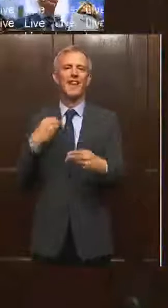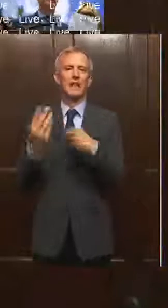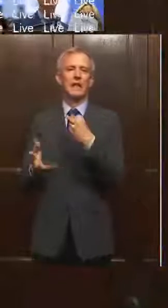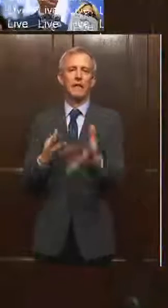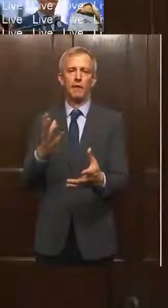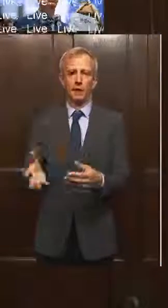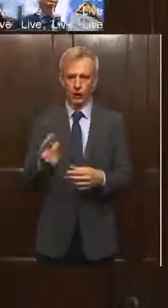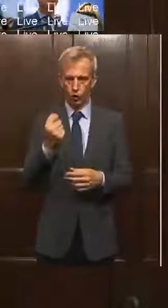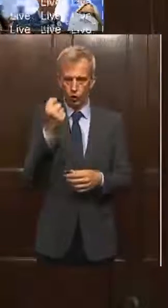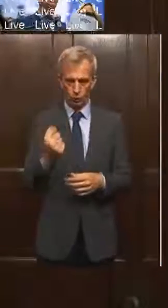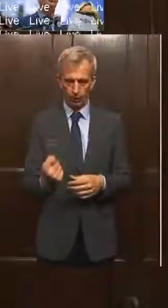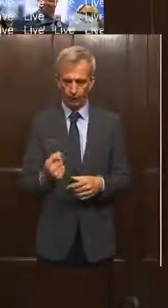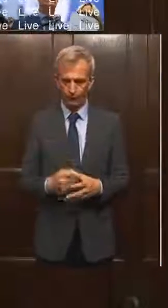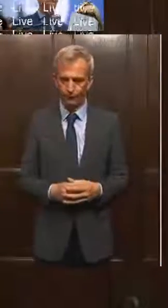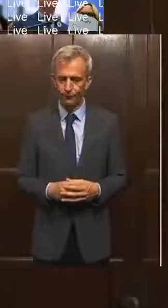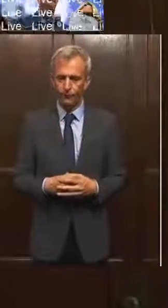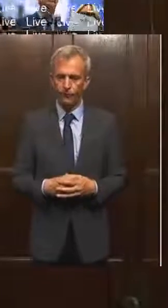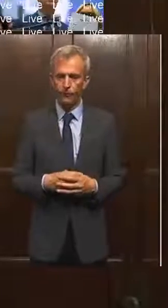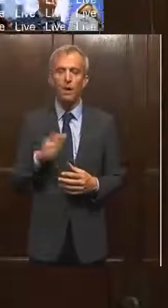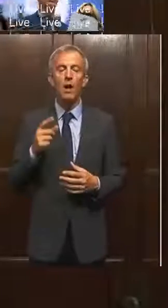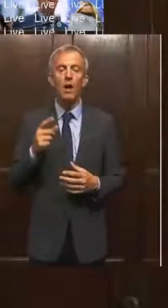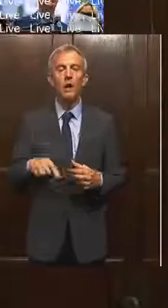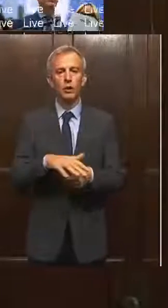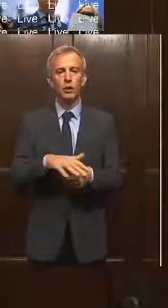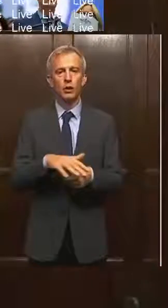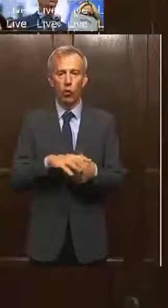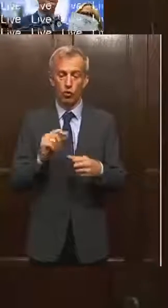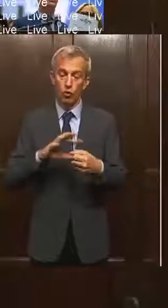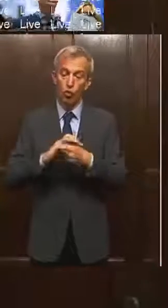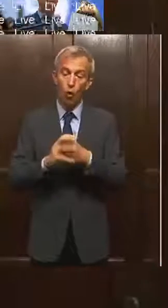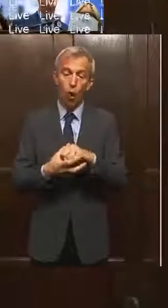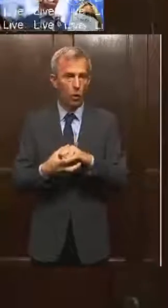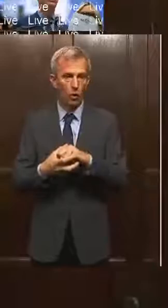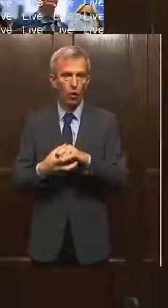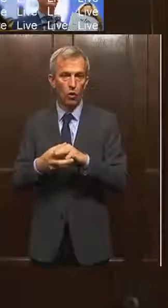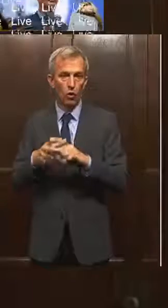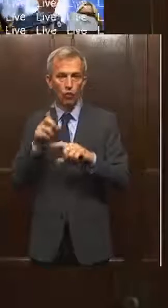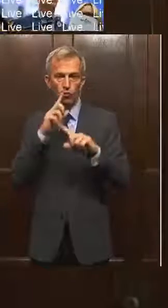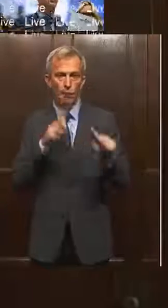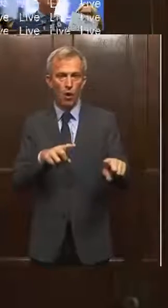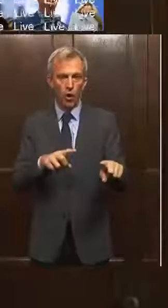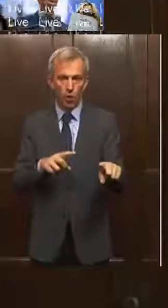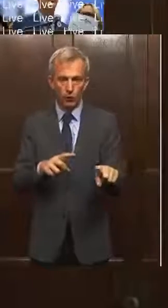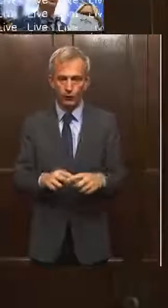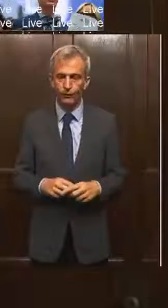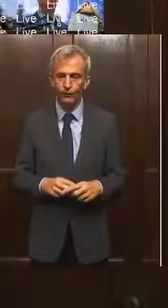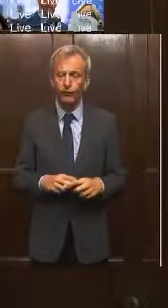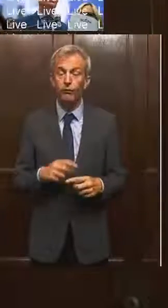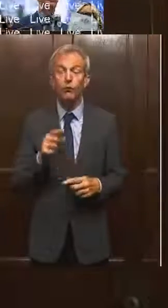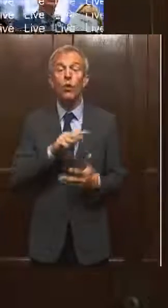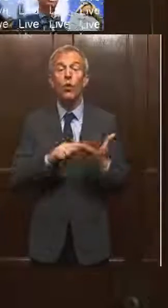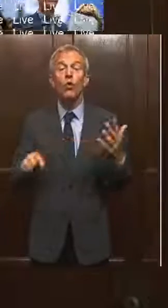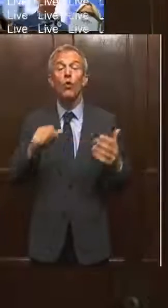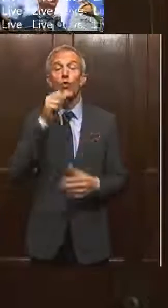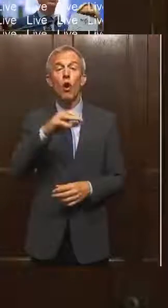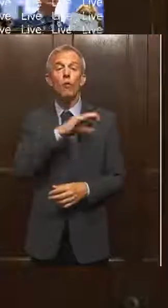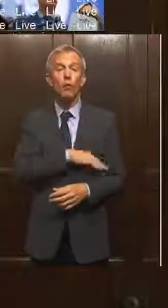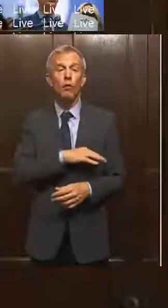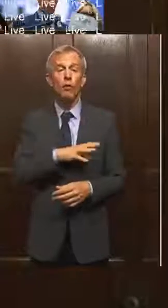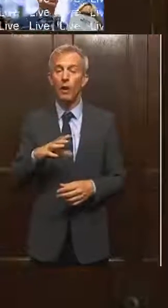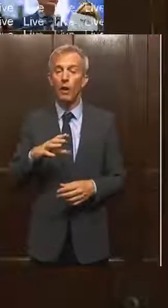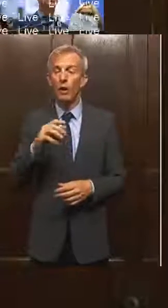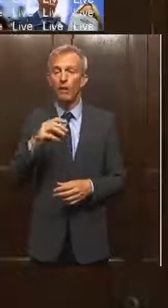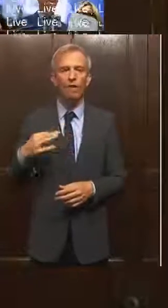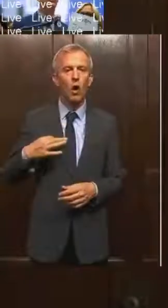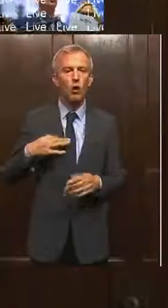is a local and a global response to COVID-19 and to those nonprofit and volunteer groups that are stepping up